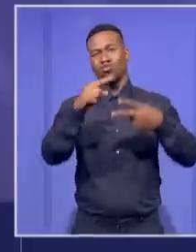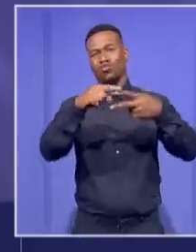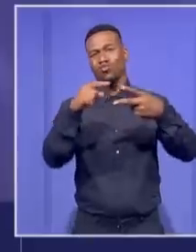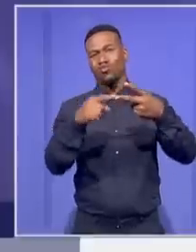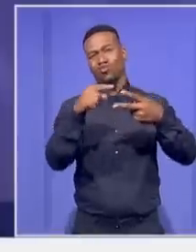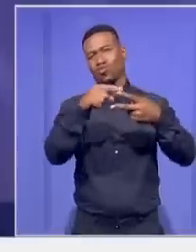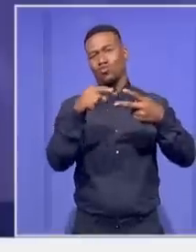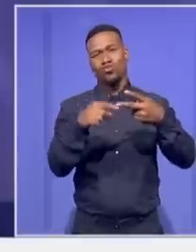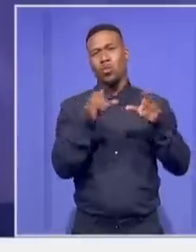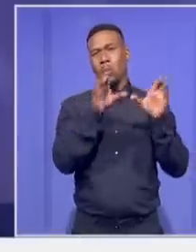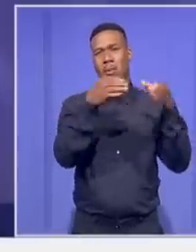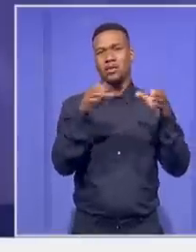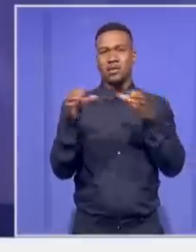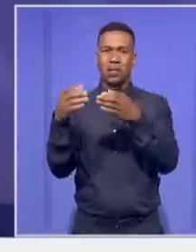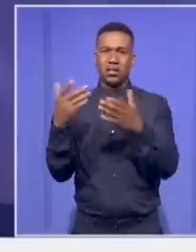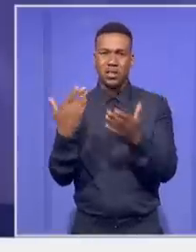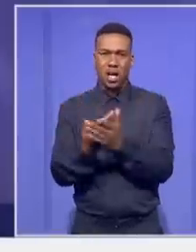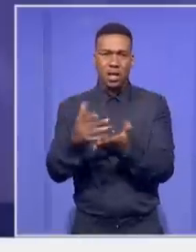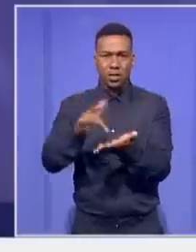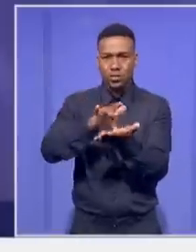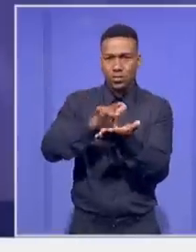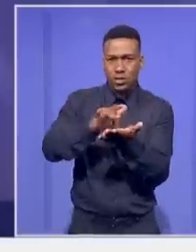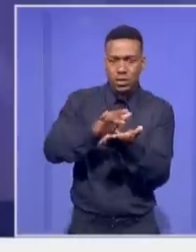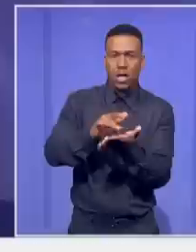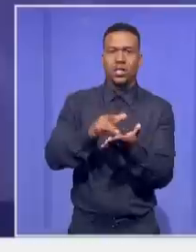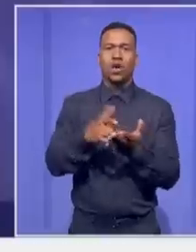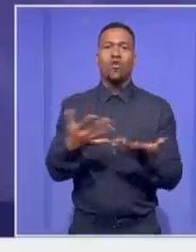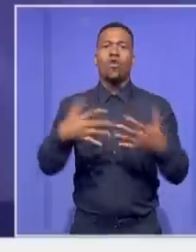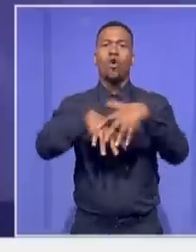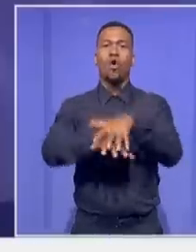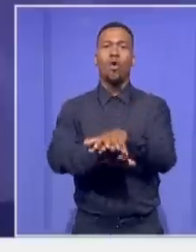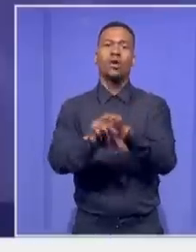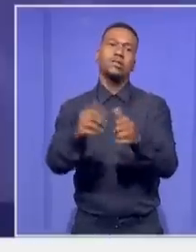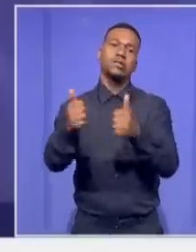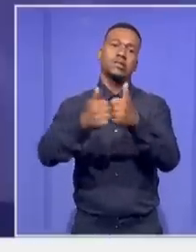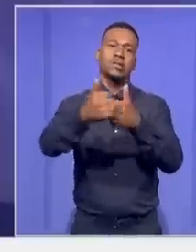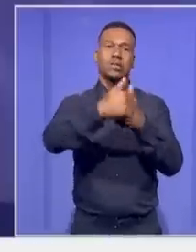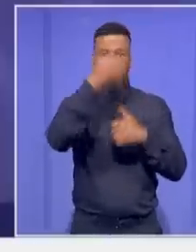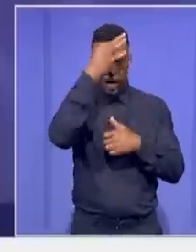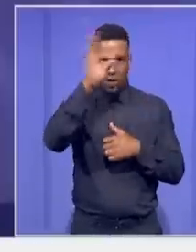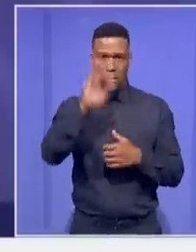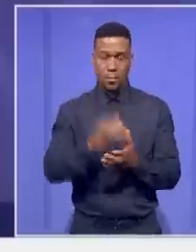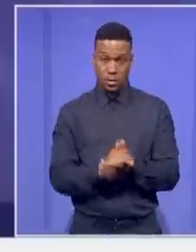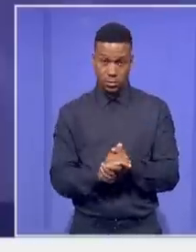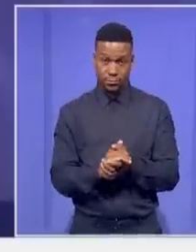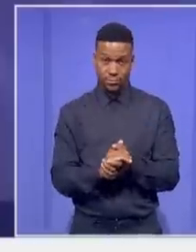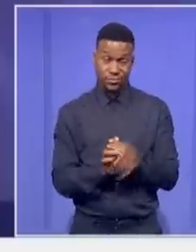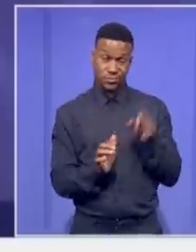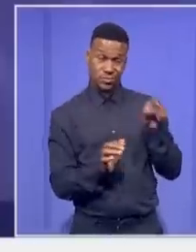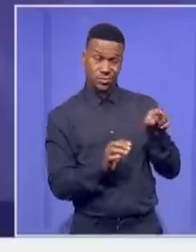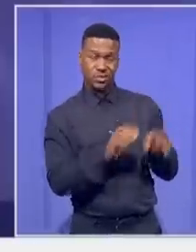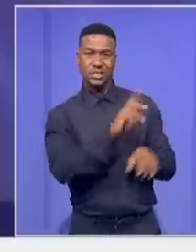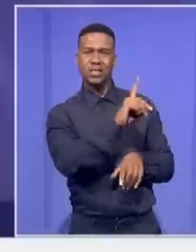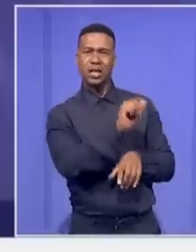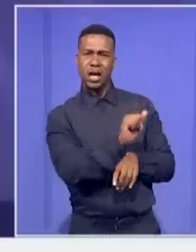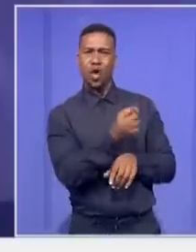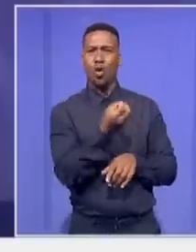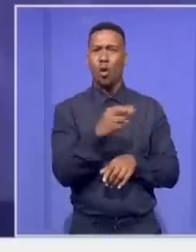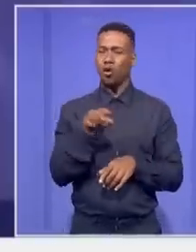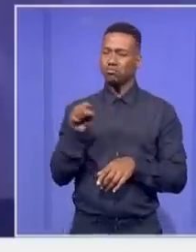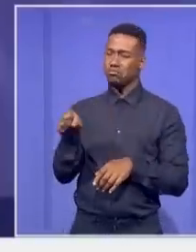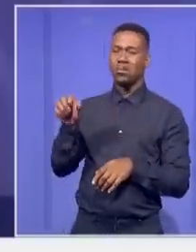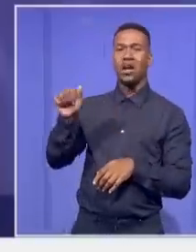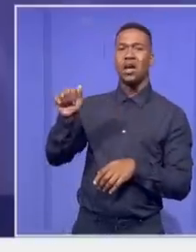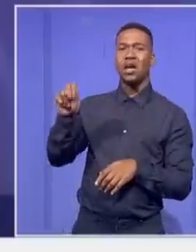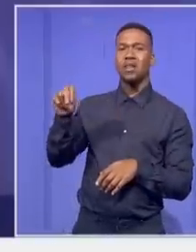emerge at the center of a coalition government, and that is either the DA or the ANC. And I